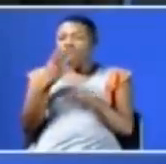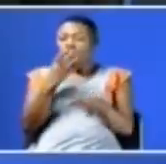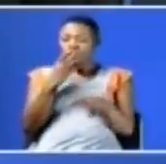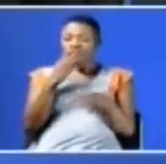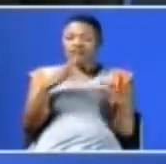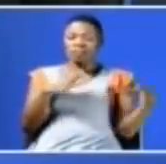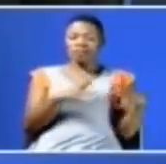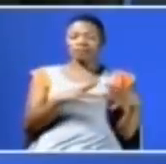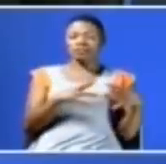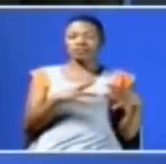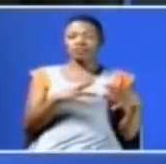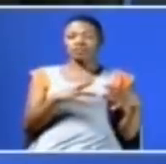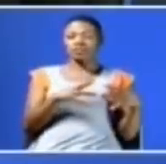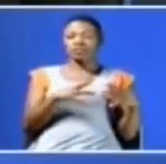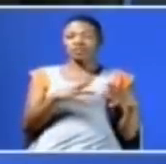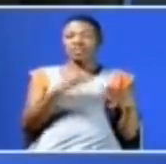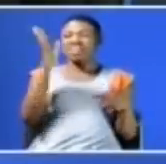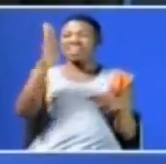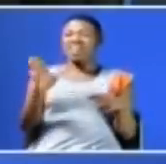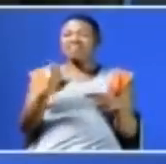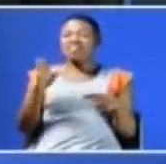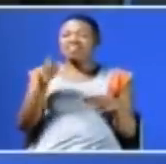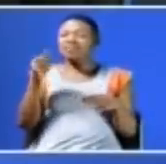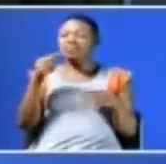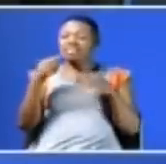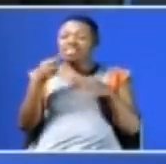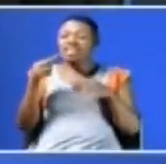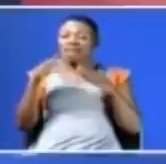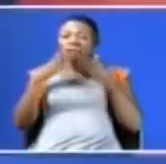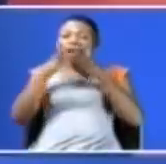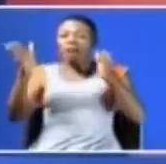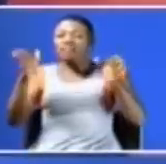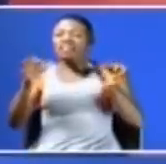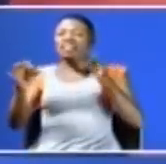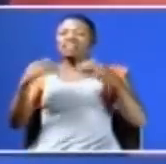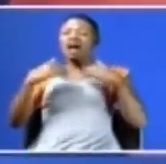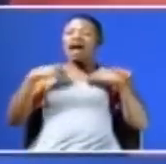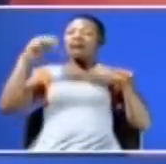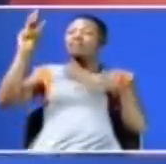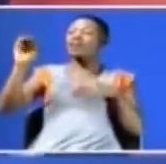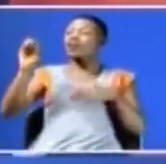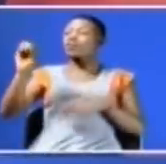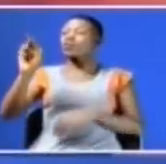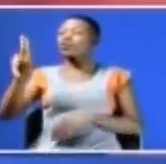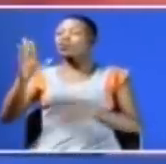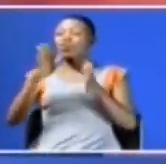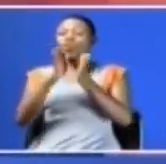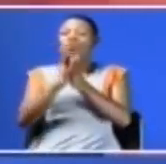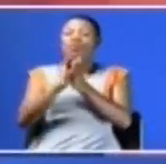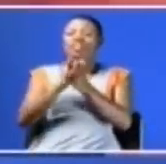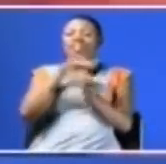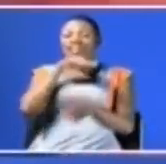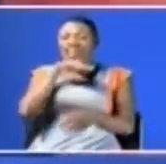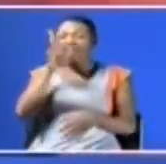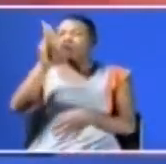arrangement, has never been made public, that there was, or whether there was an MOU, in fact, between Uhuru and